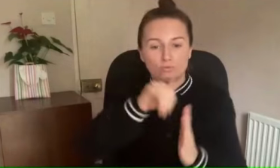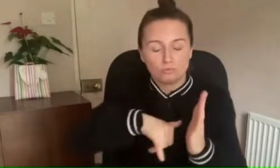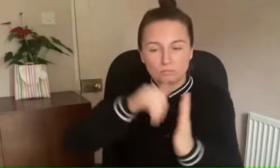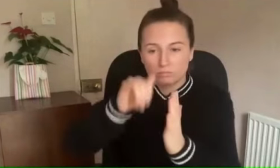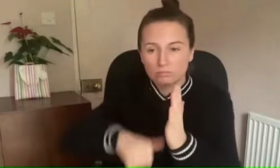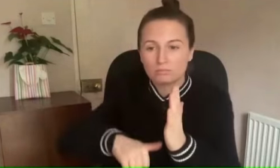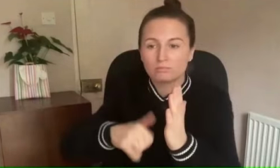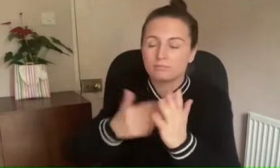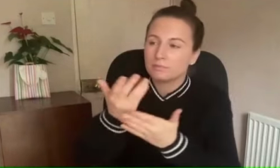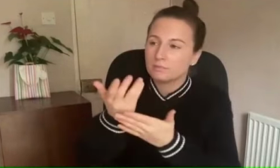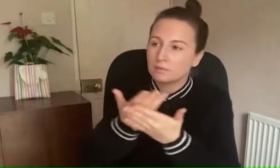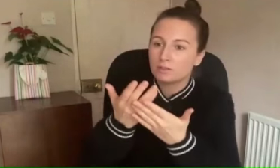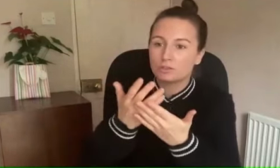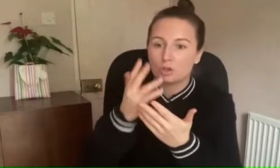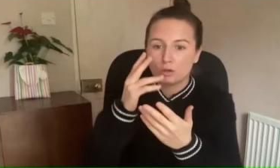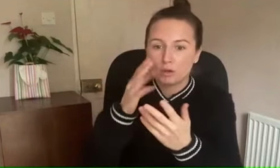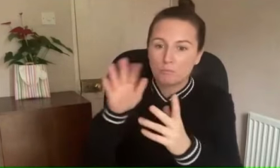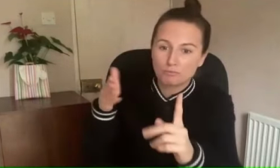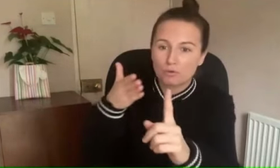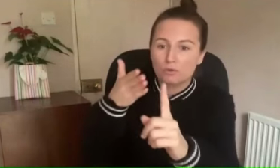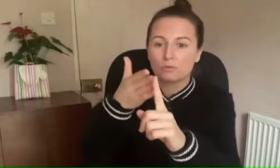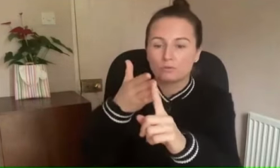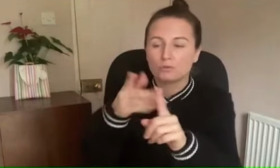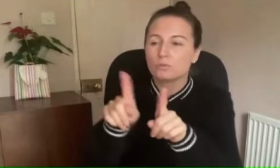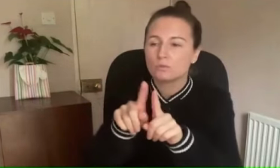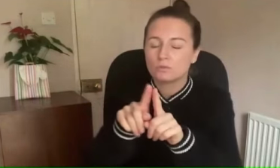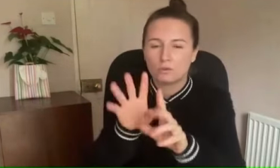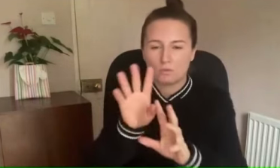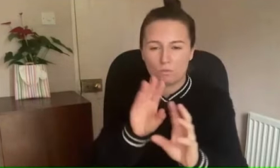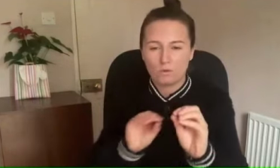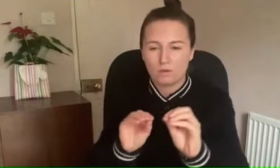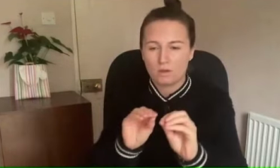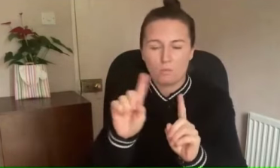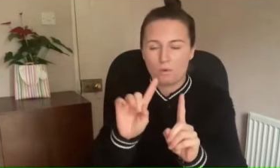approaches, and understanding the impact your work is having.